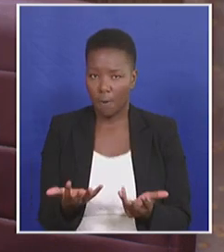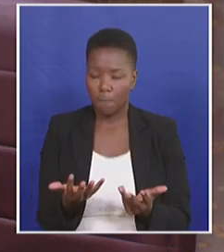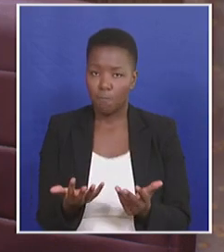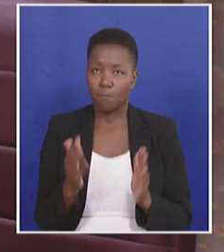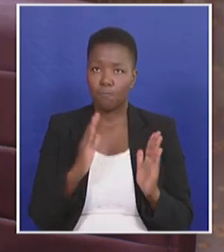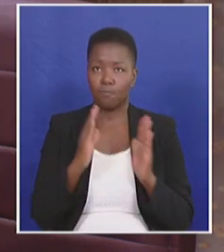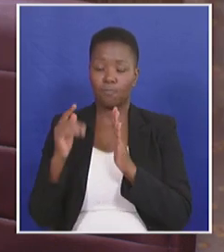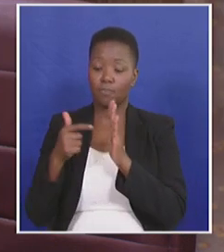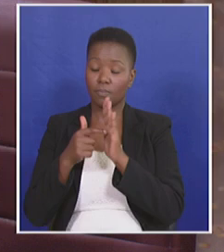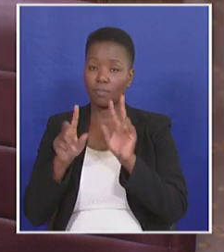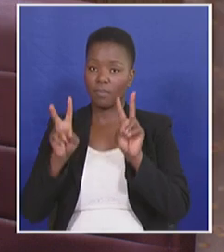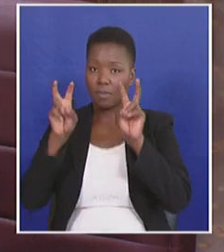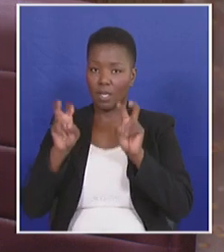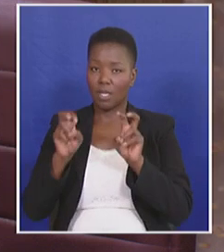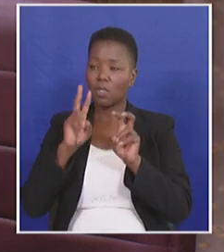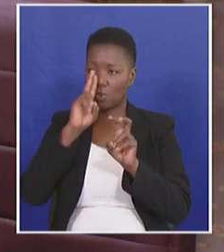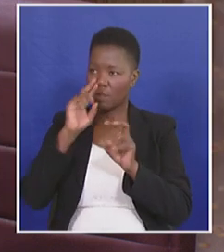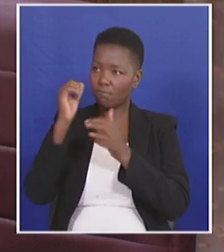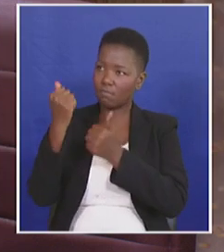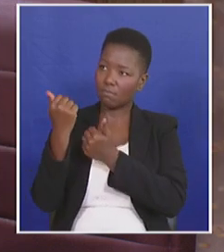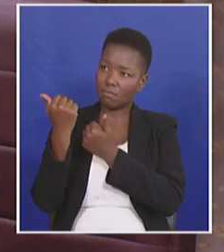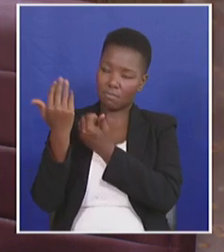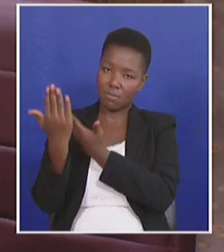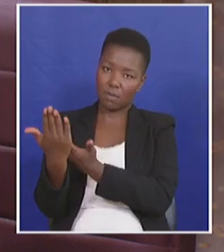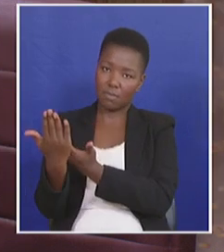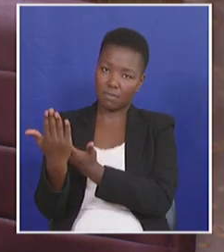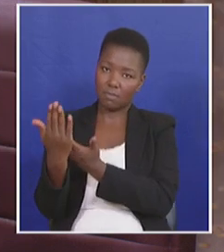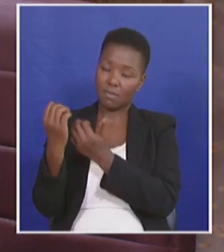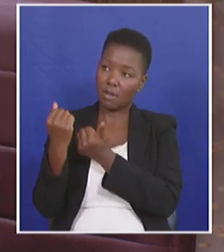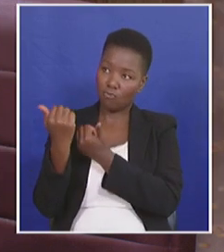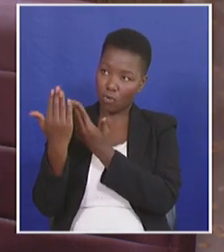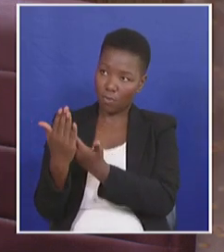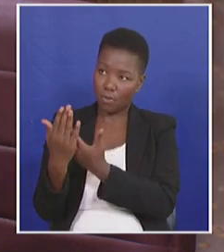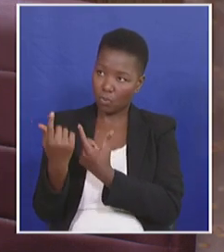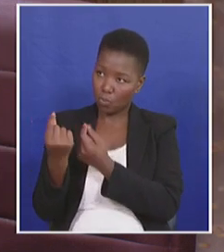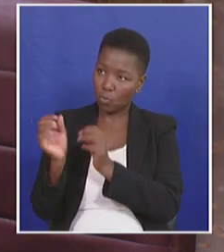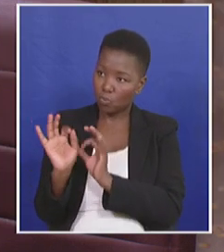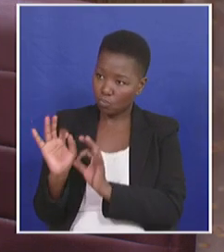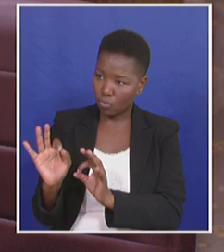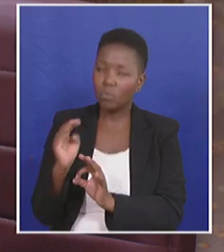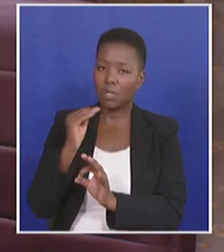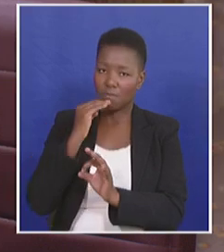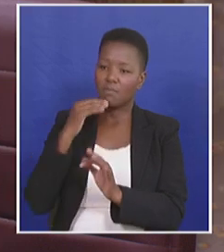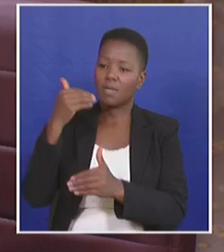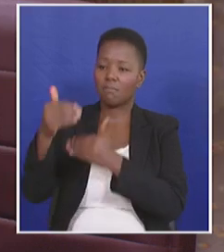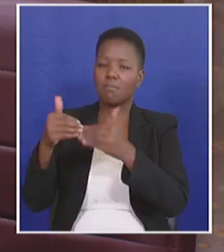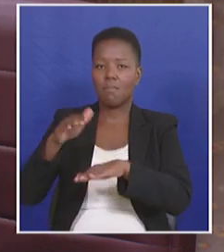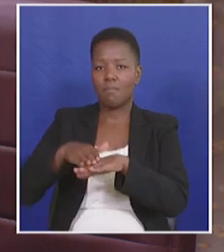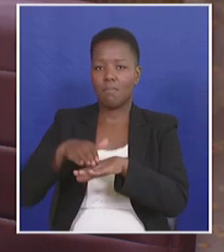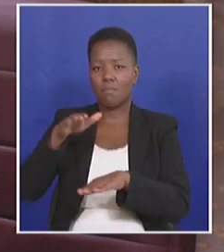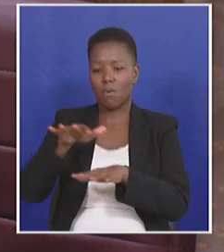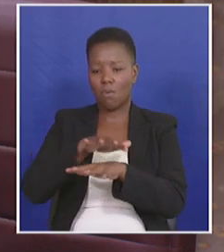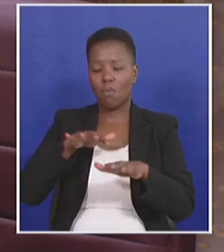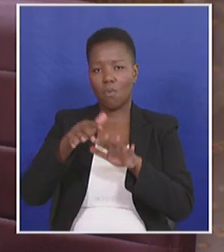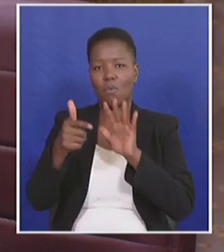addressed in the recommendations, and the rules are all of a highly transformative nature, and if done properly will go a long way in spearheading further transformation